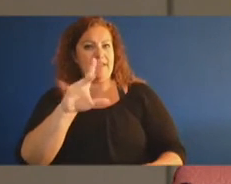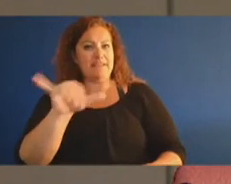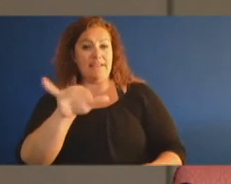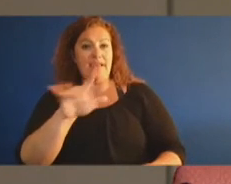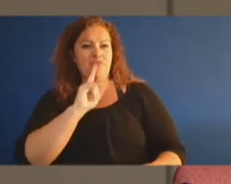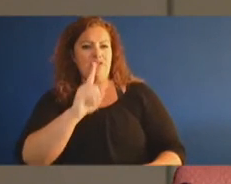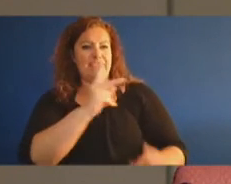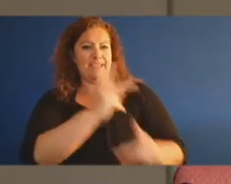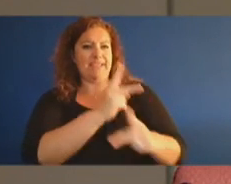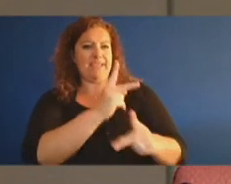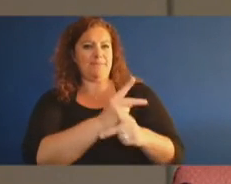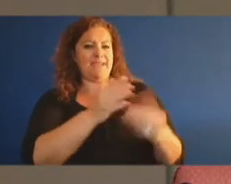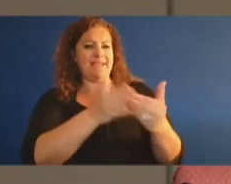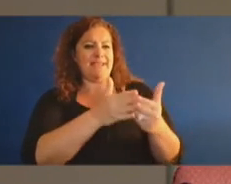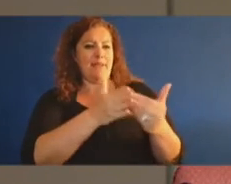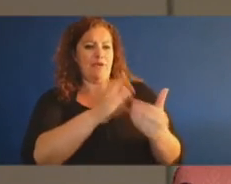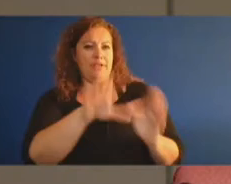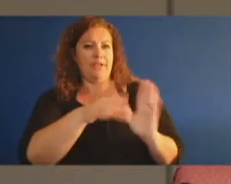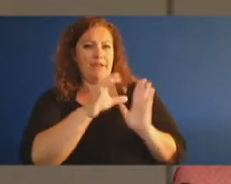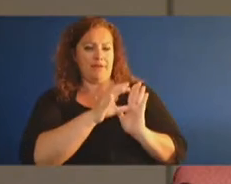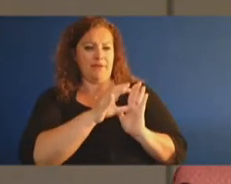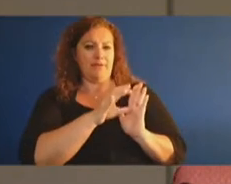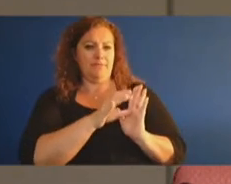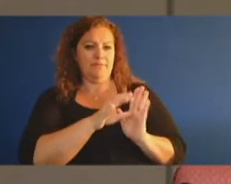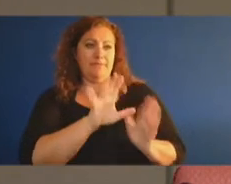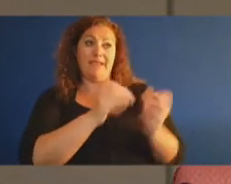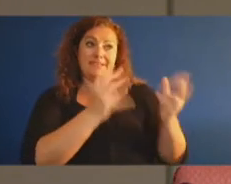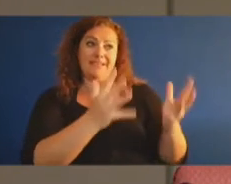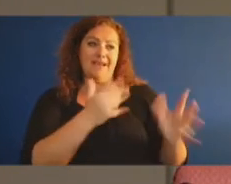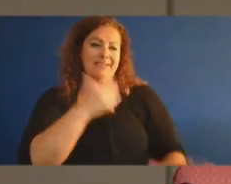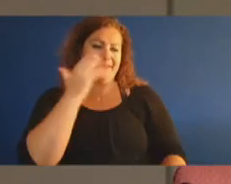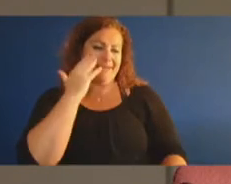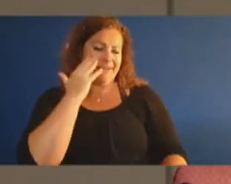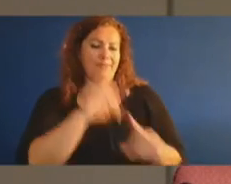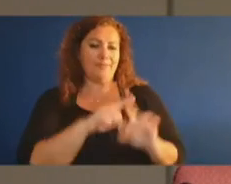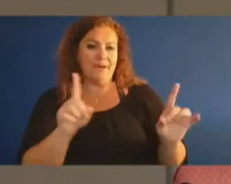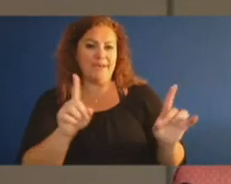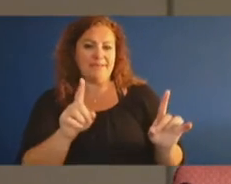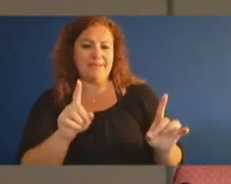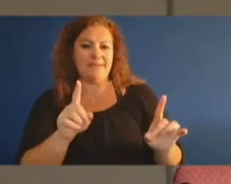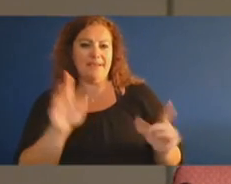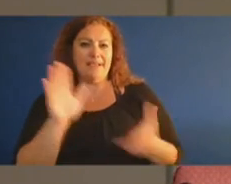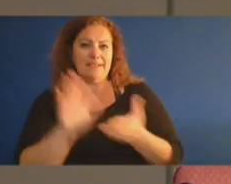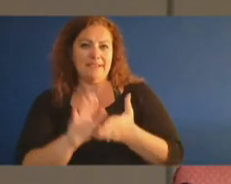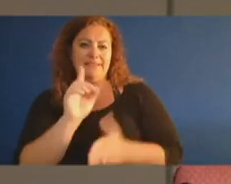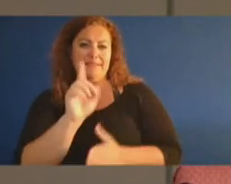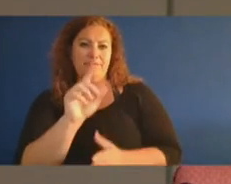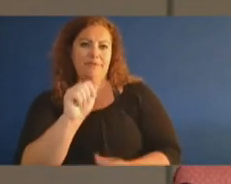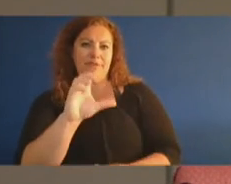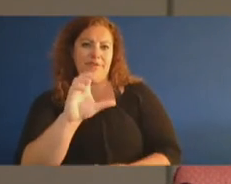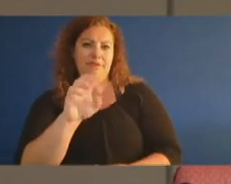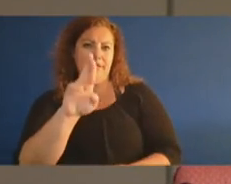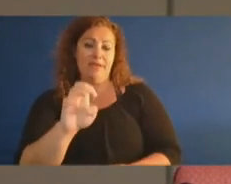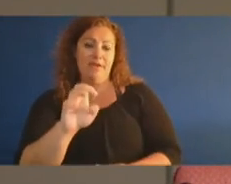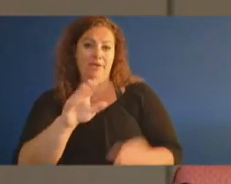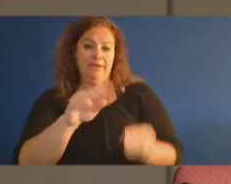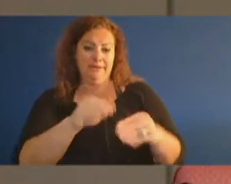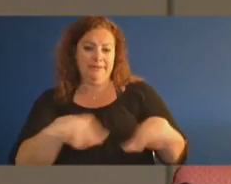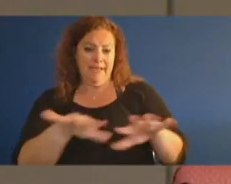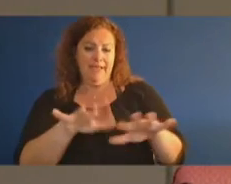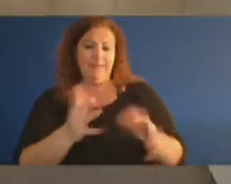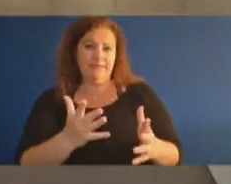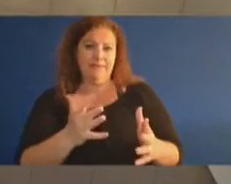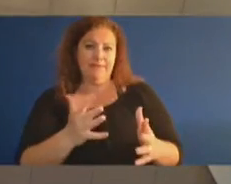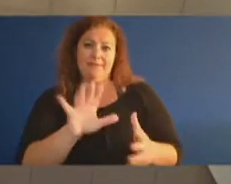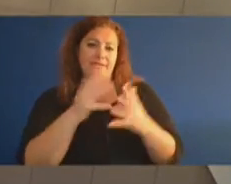but other than that I'm that's a lot but for for less than one acre site that's all